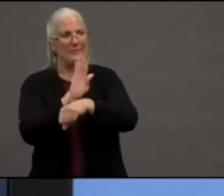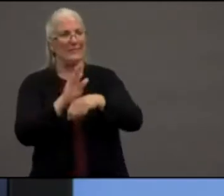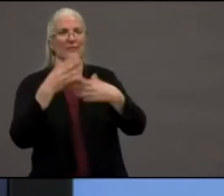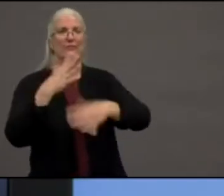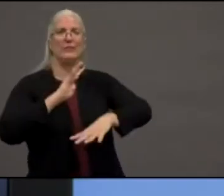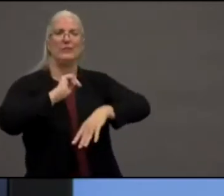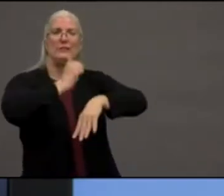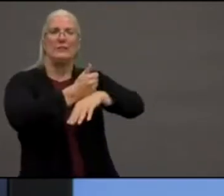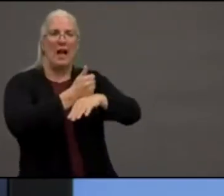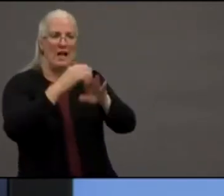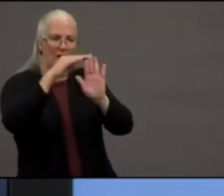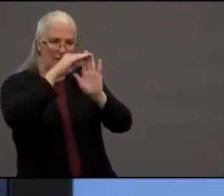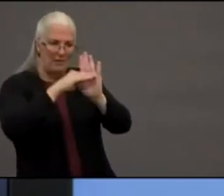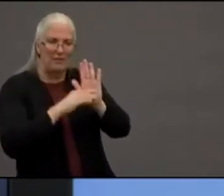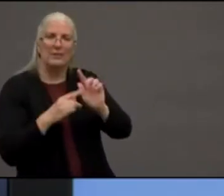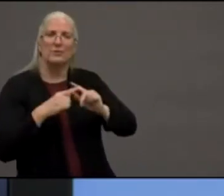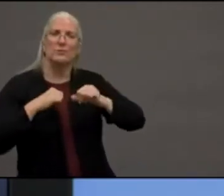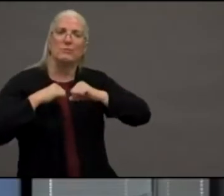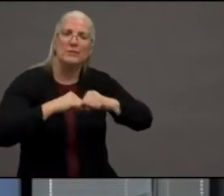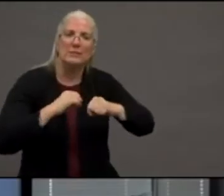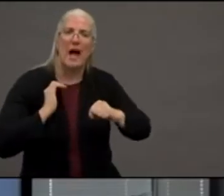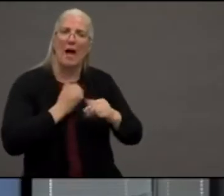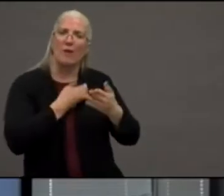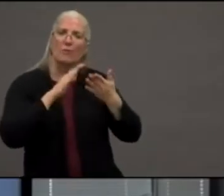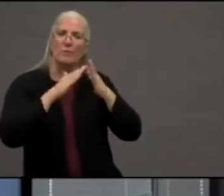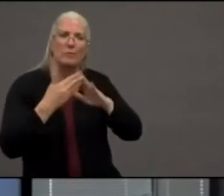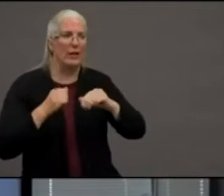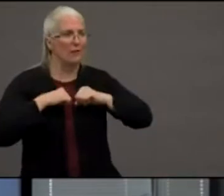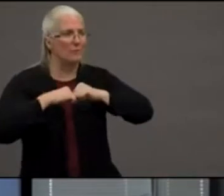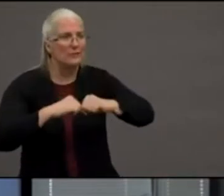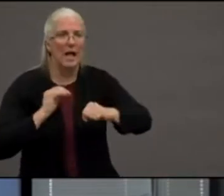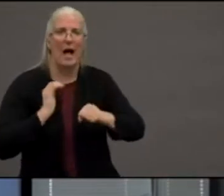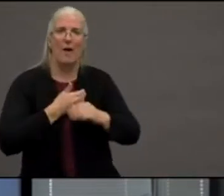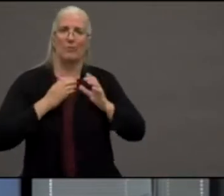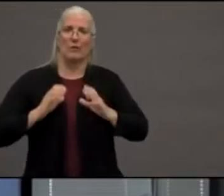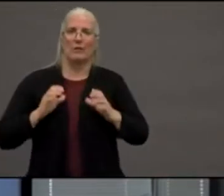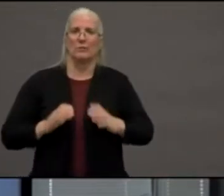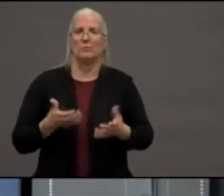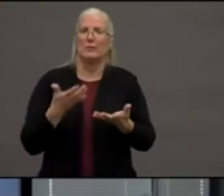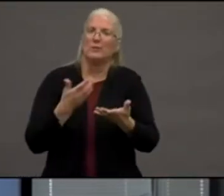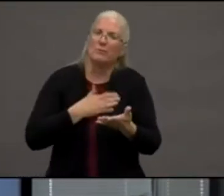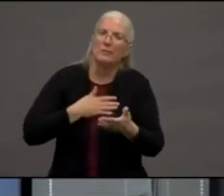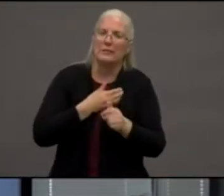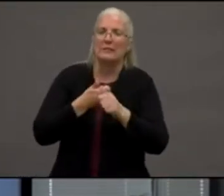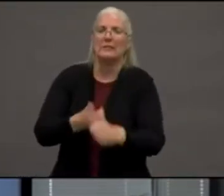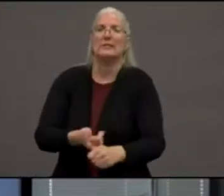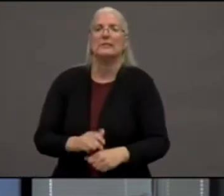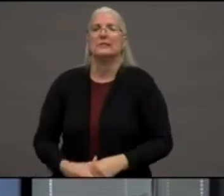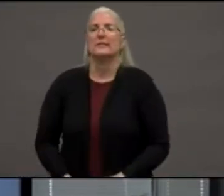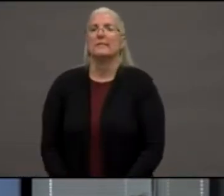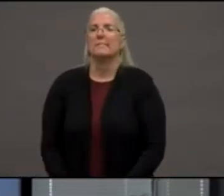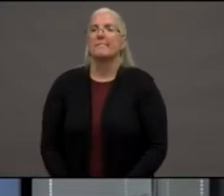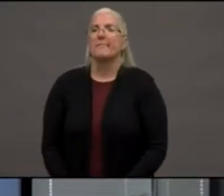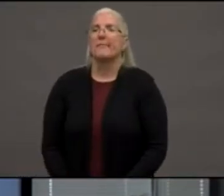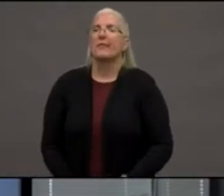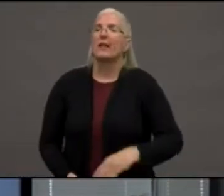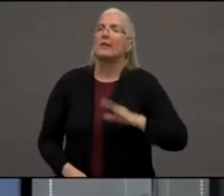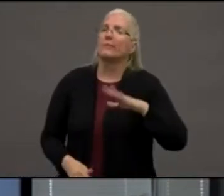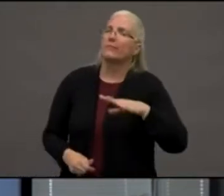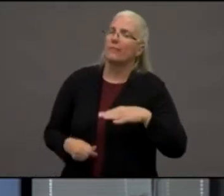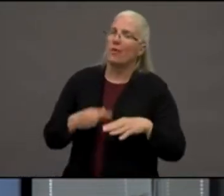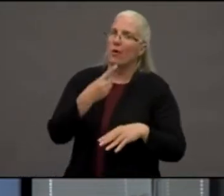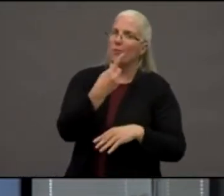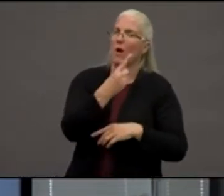you as well as all the other members we have in our community. All right, question here from a business owner. If one of my employees tests positive